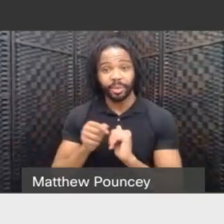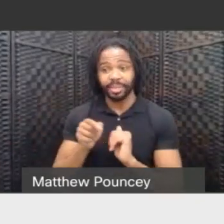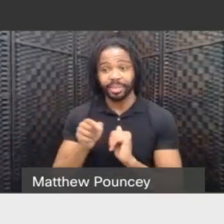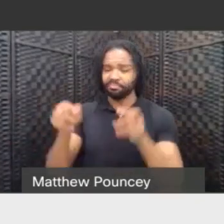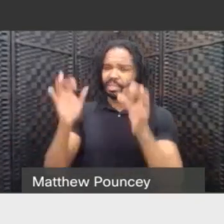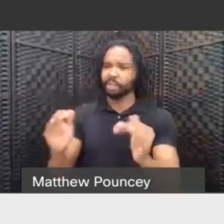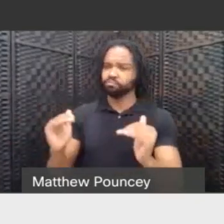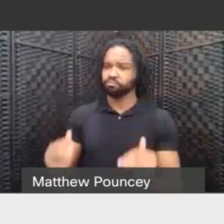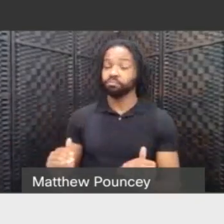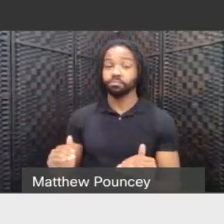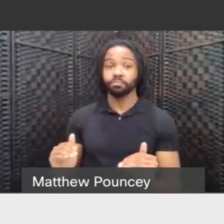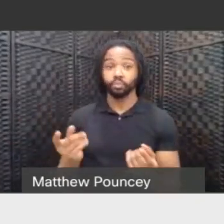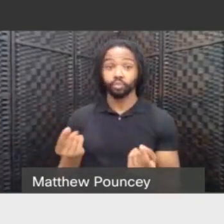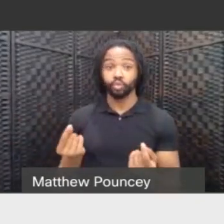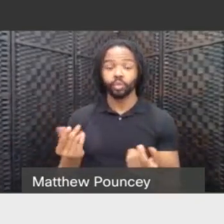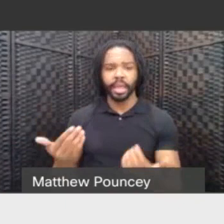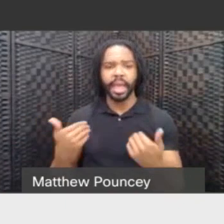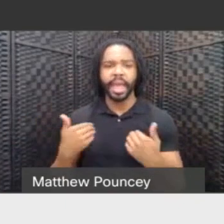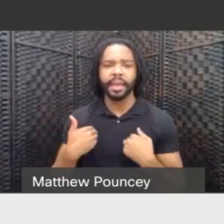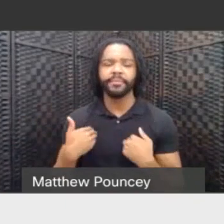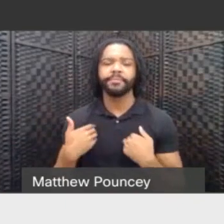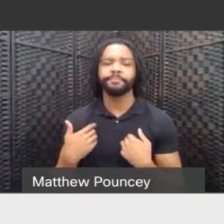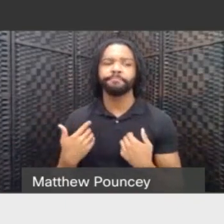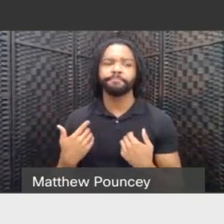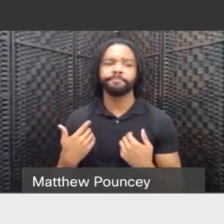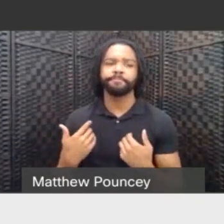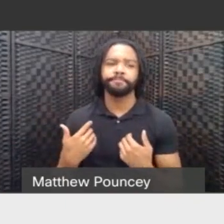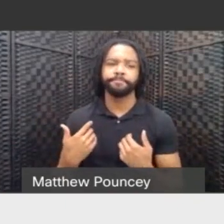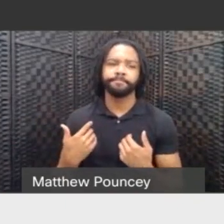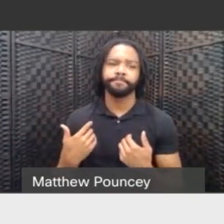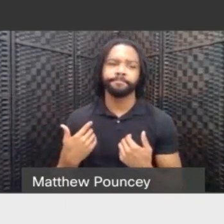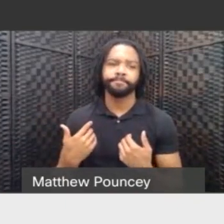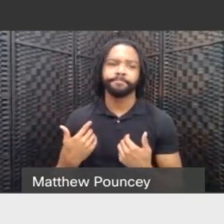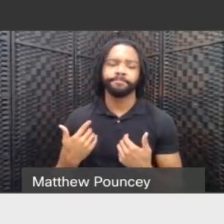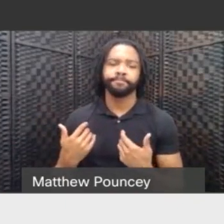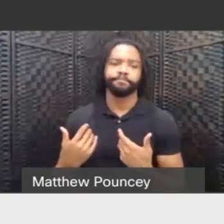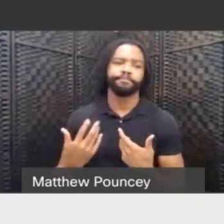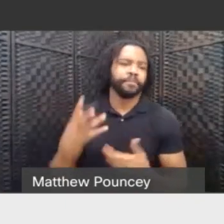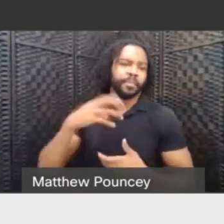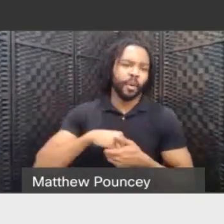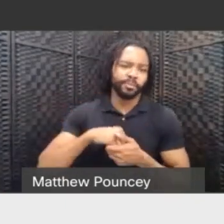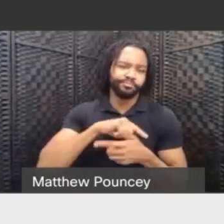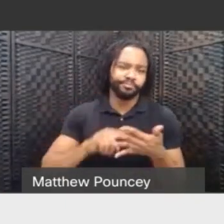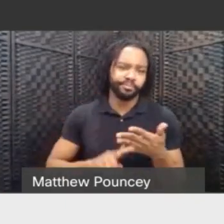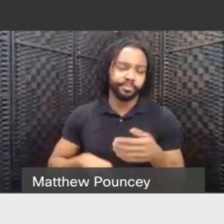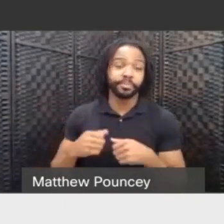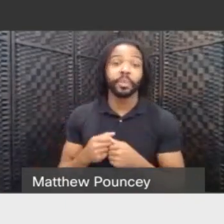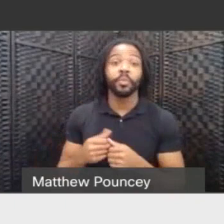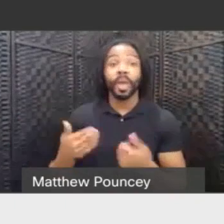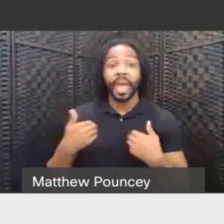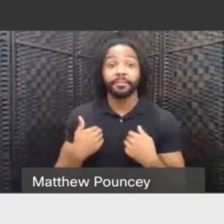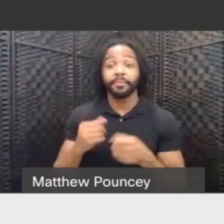determined is a combination of the COVID cases